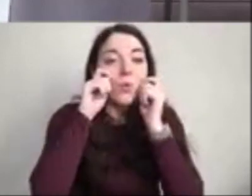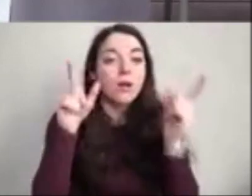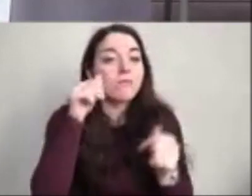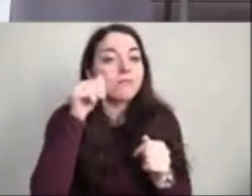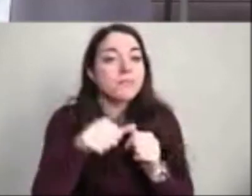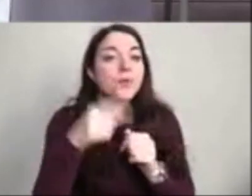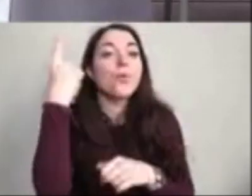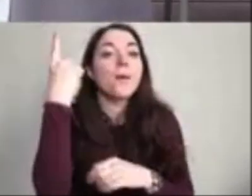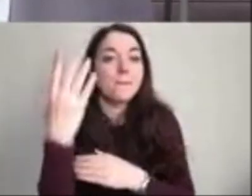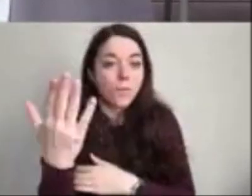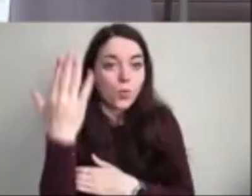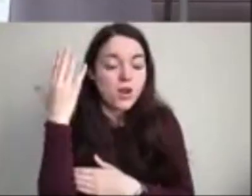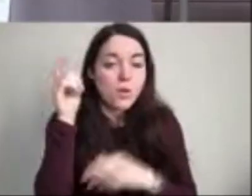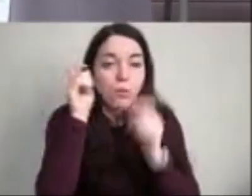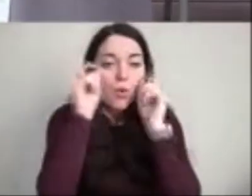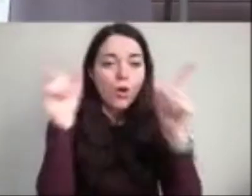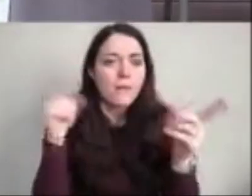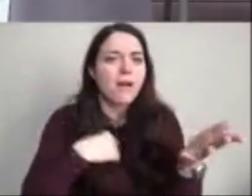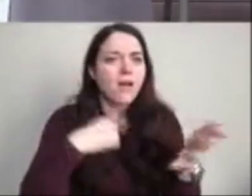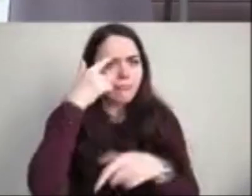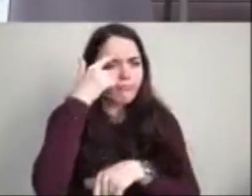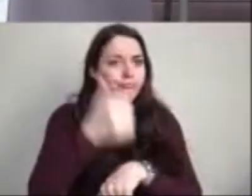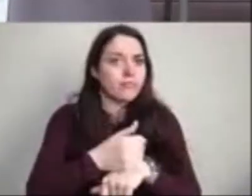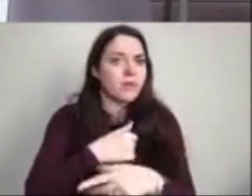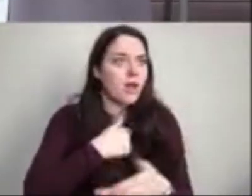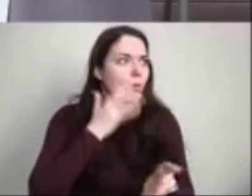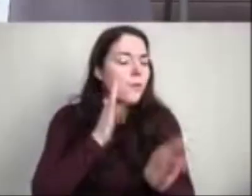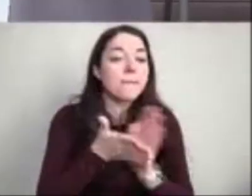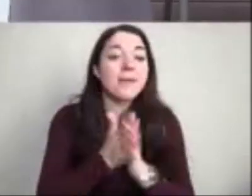one morning, and I was like, oh, I'm going to be a life coach.